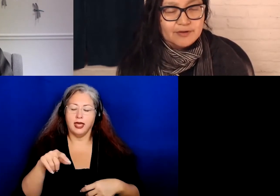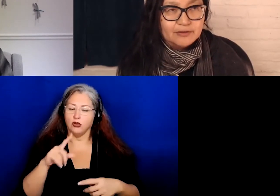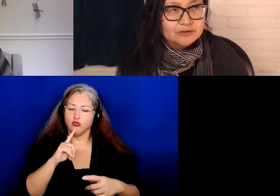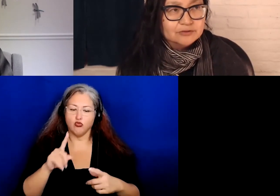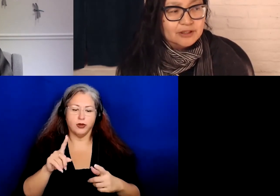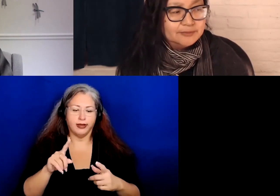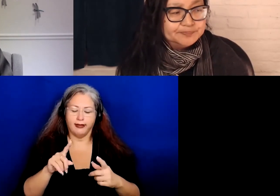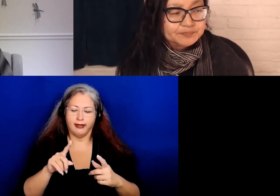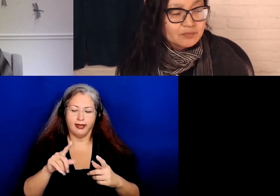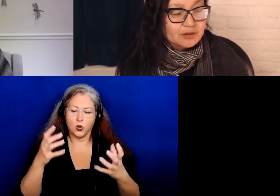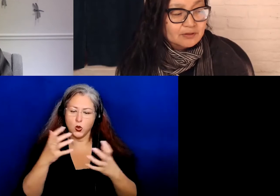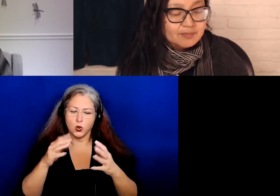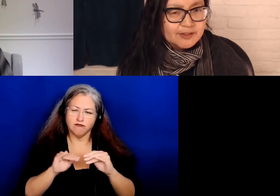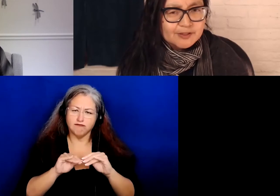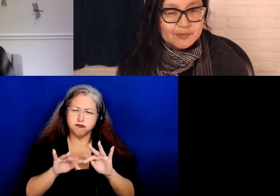viral